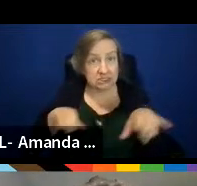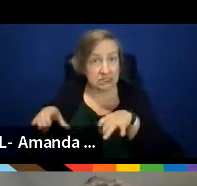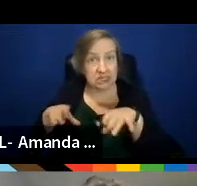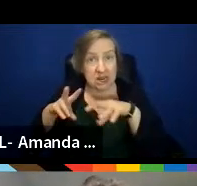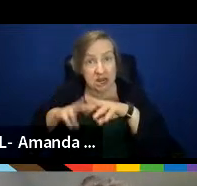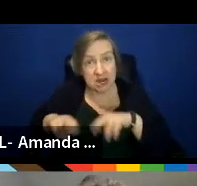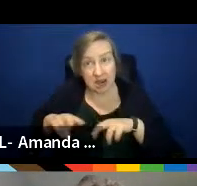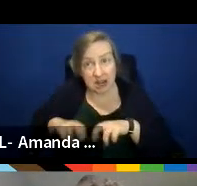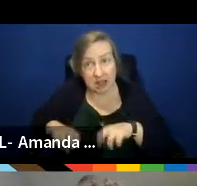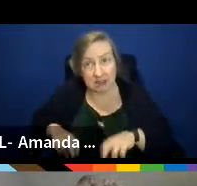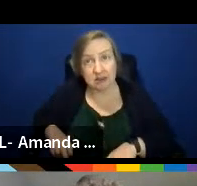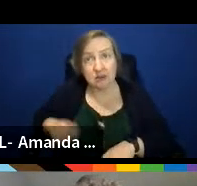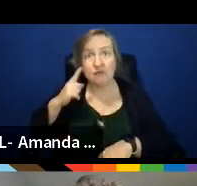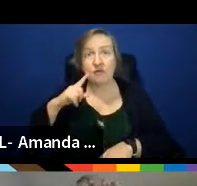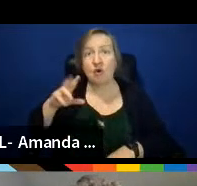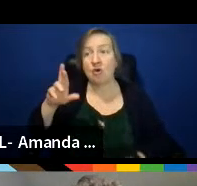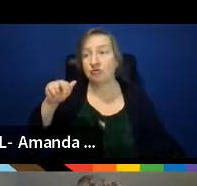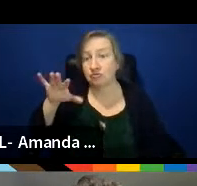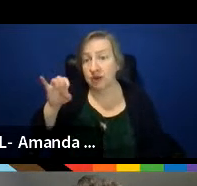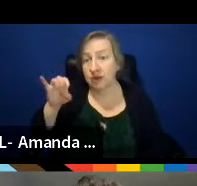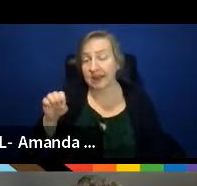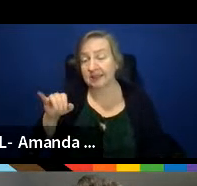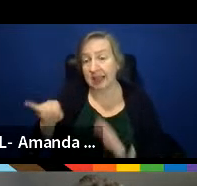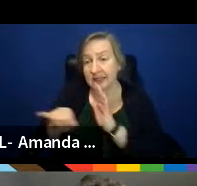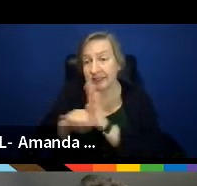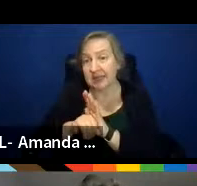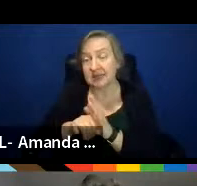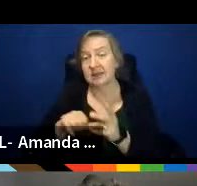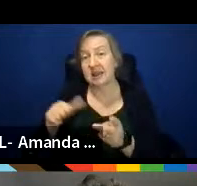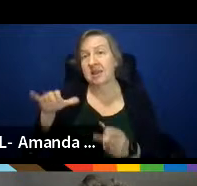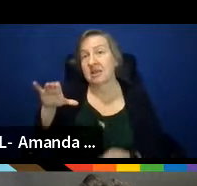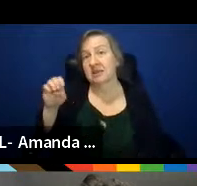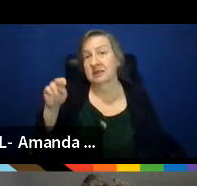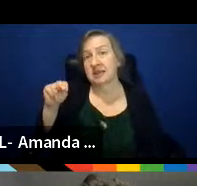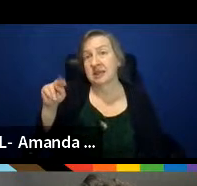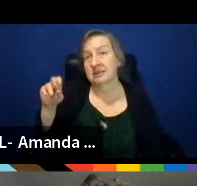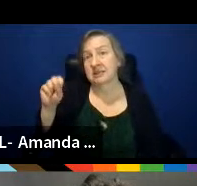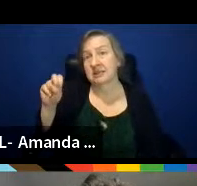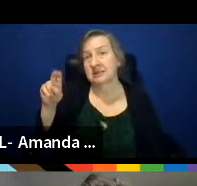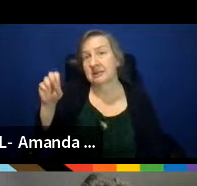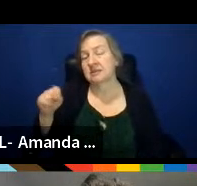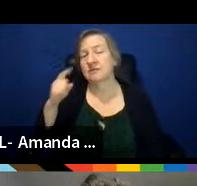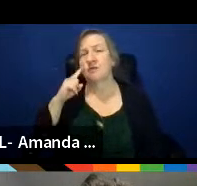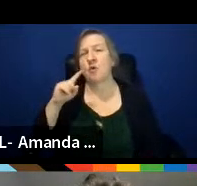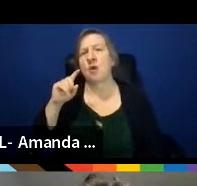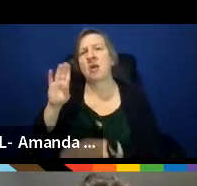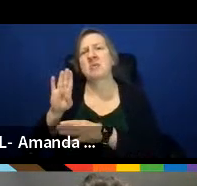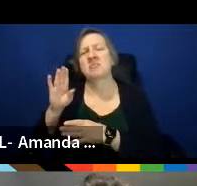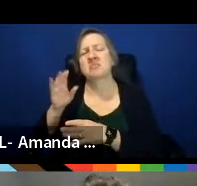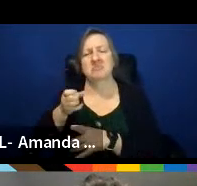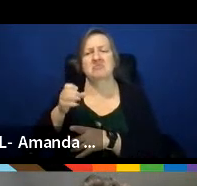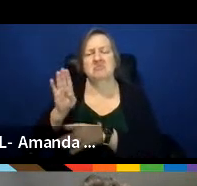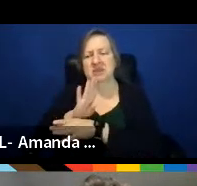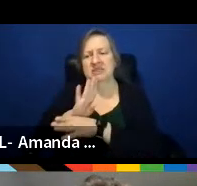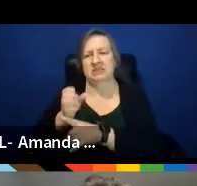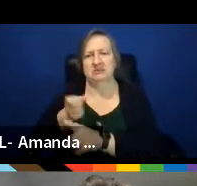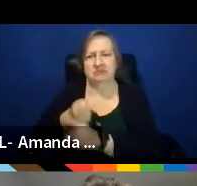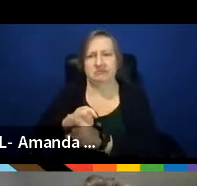racial identity or other kind of census stuff on the impacted businesses by the other census stuff, other identities,